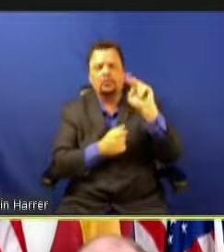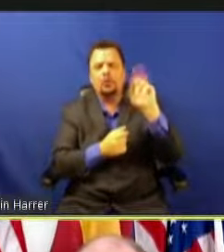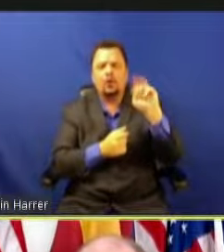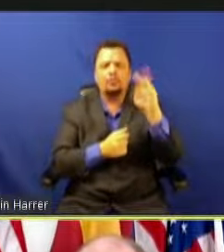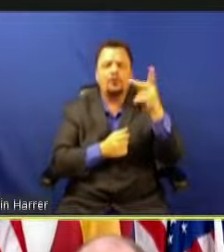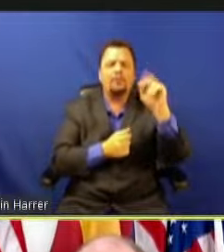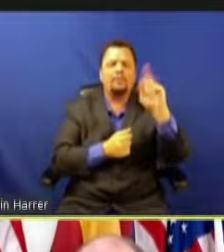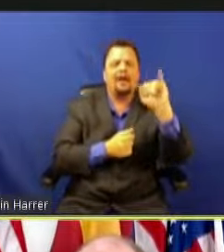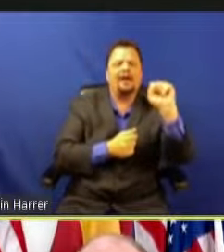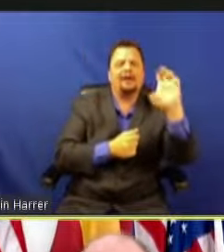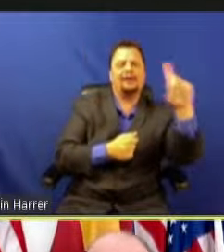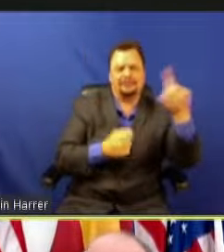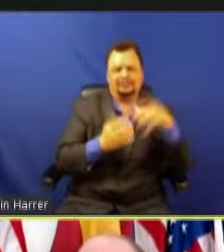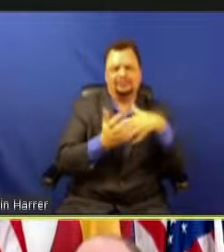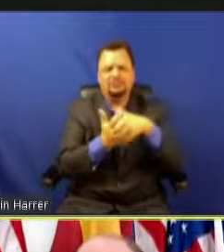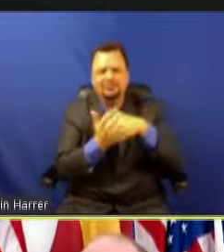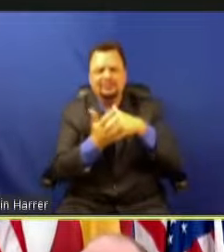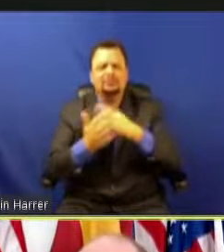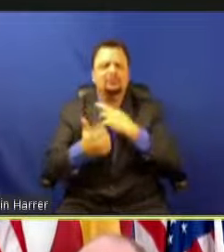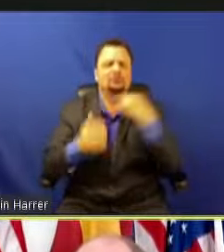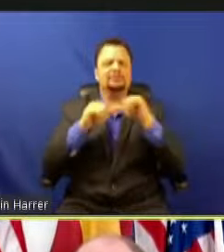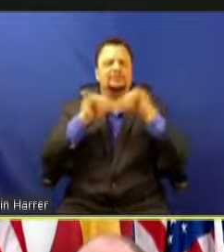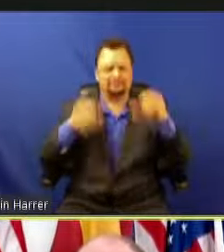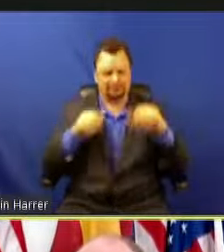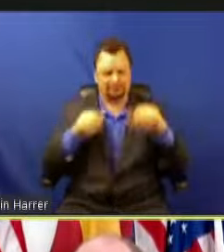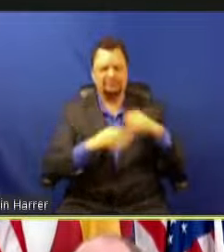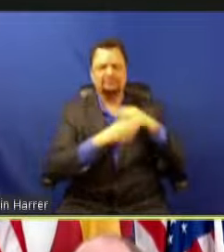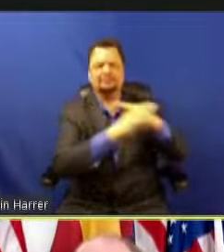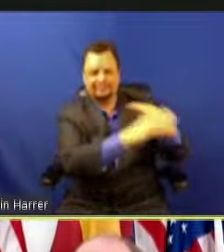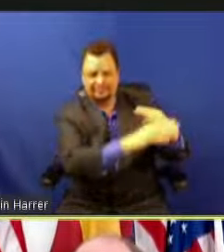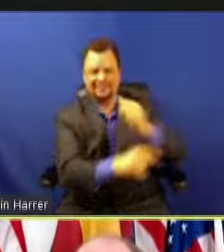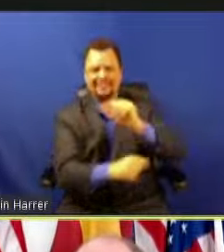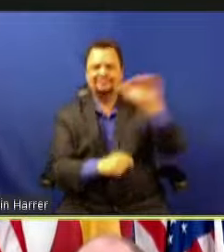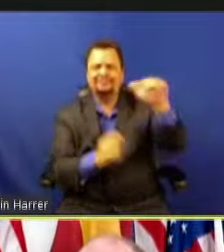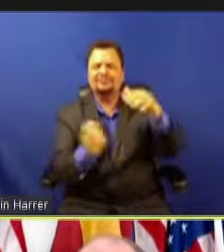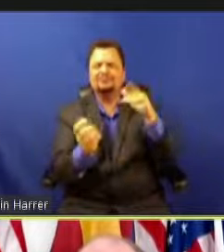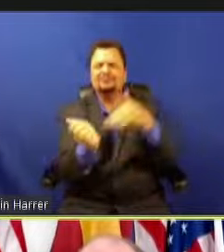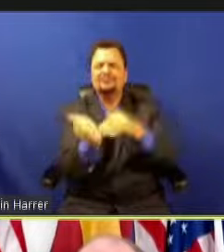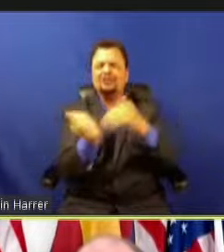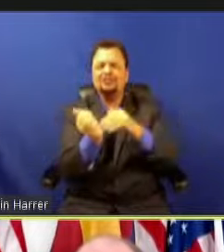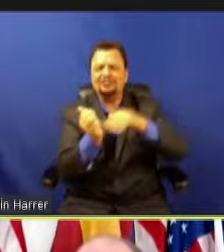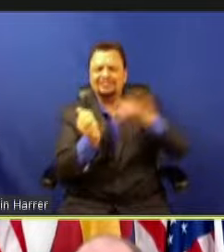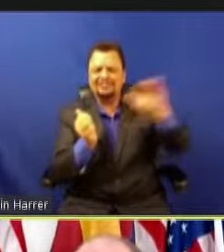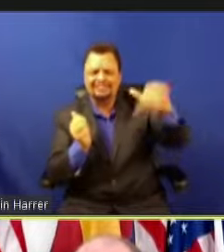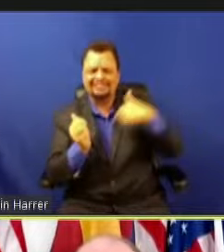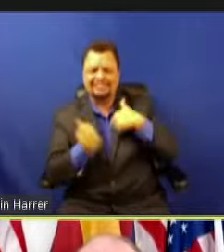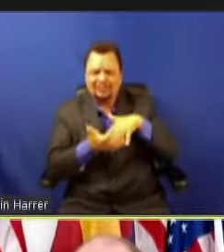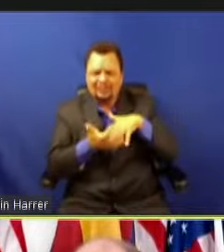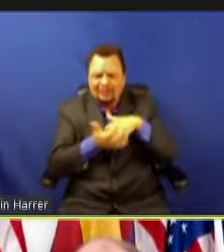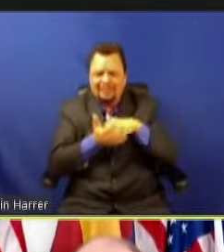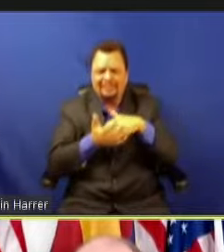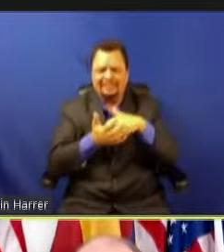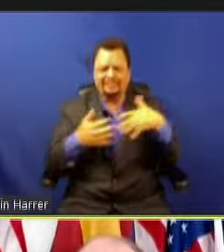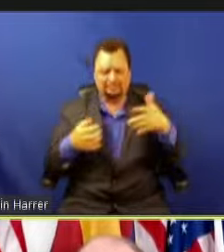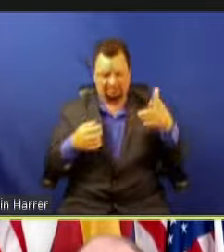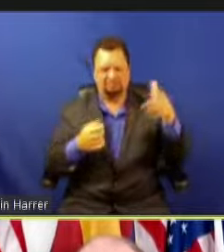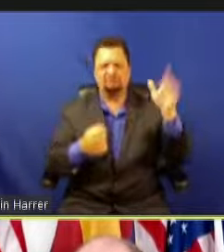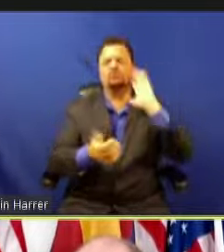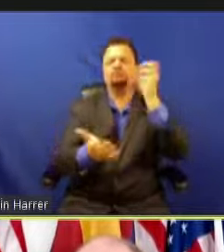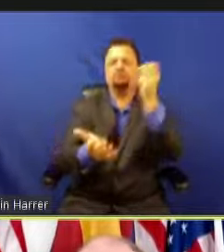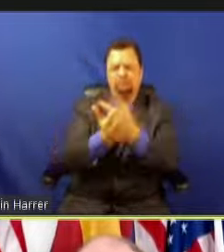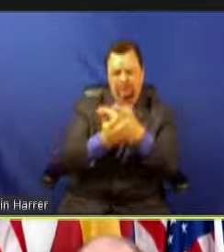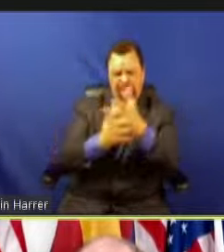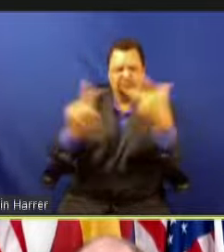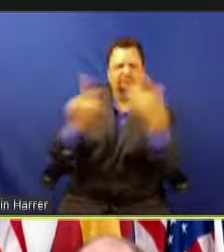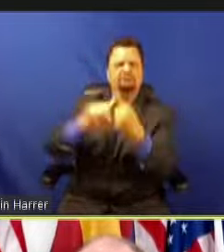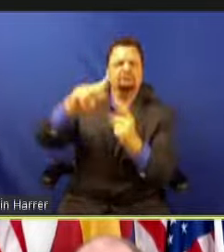should be able to give that to you. You've heard a lot of talk about the boosters and third doses over the last few weeks, and I'm glad that already many of Coloradans